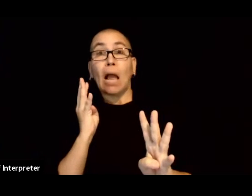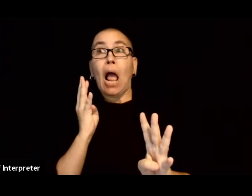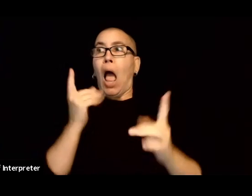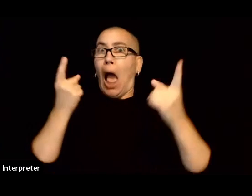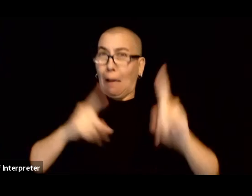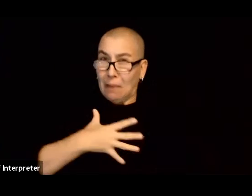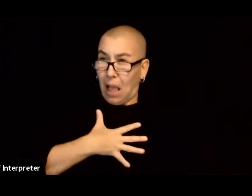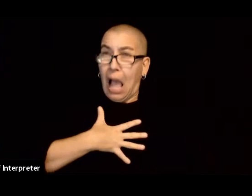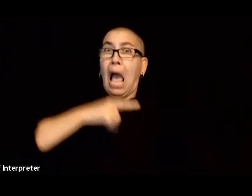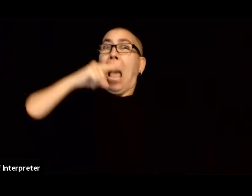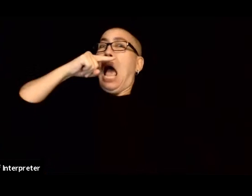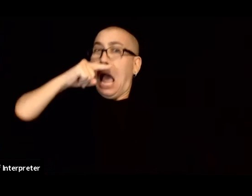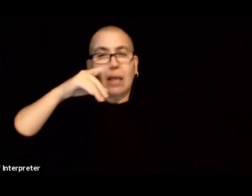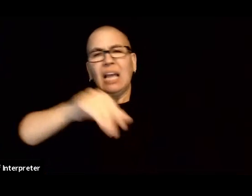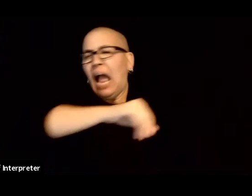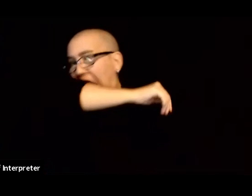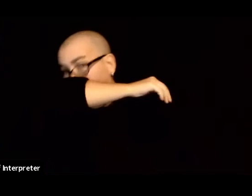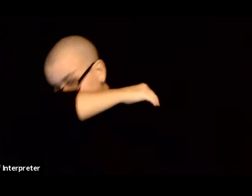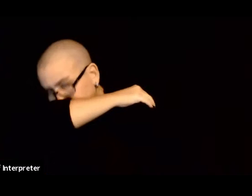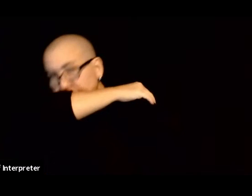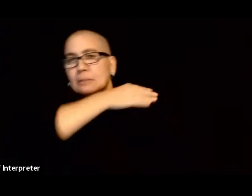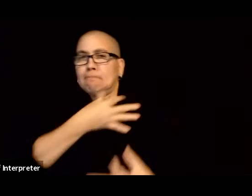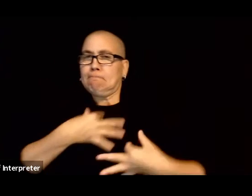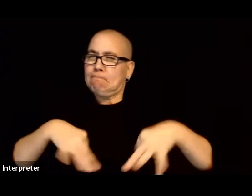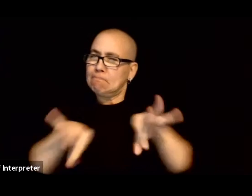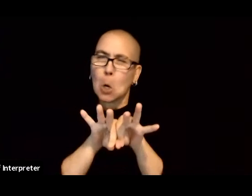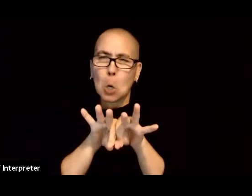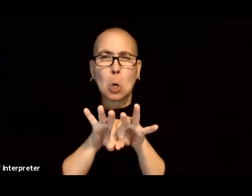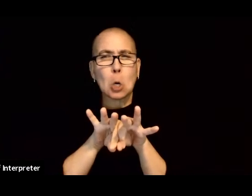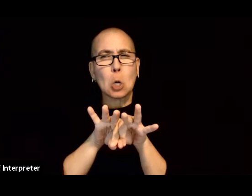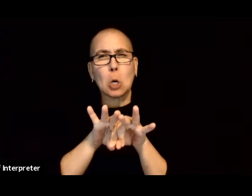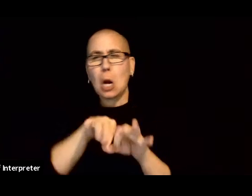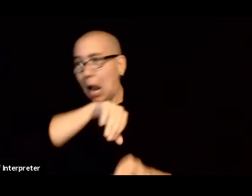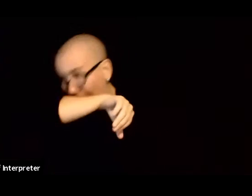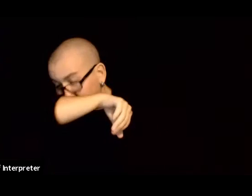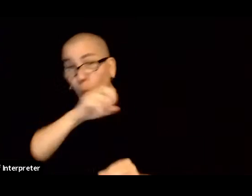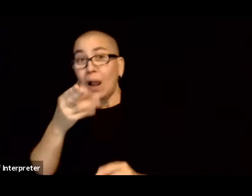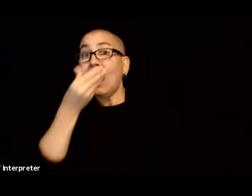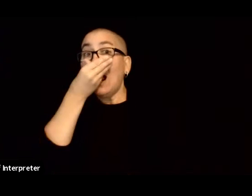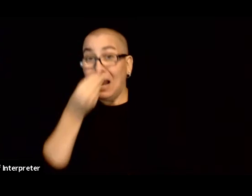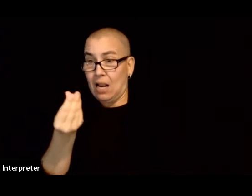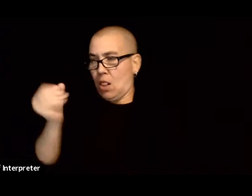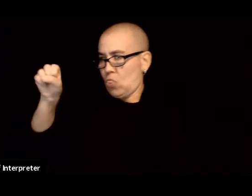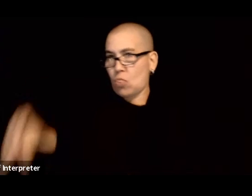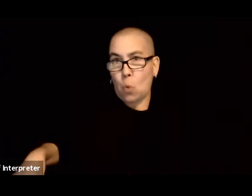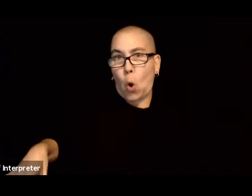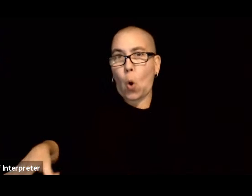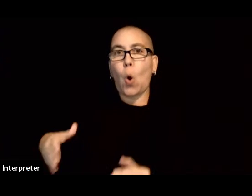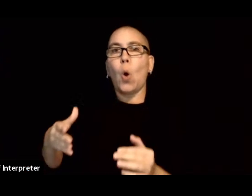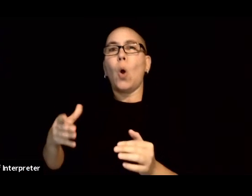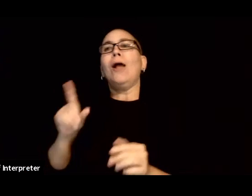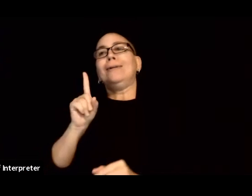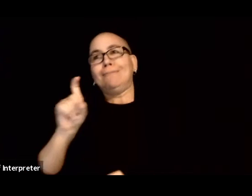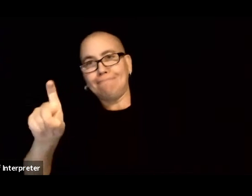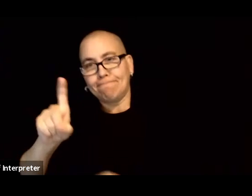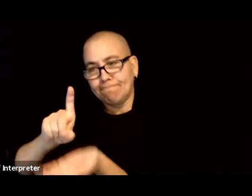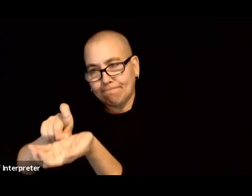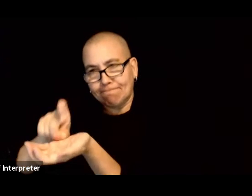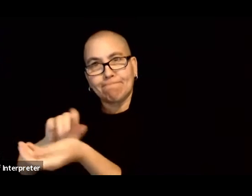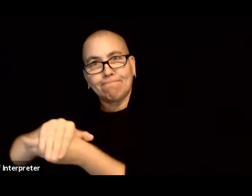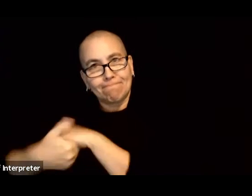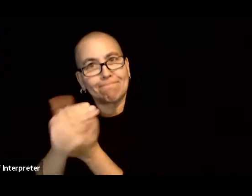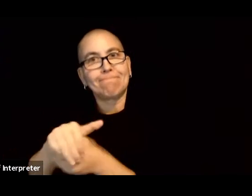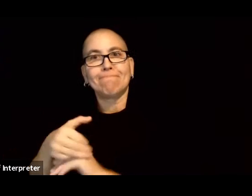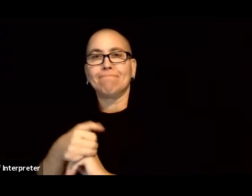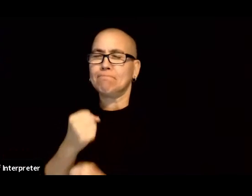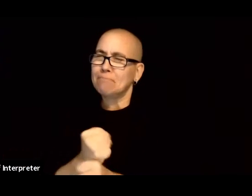your hands or use hand sanitizer. And of course, stay home if you're sick. And for more information, please check